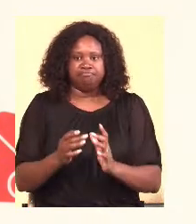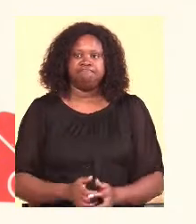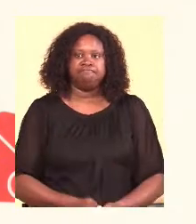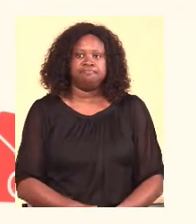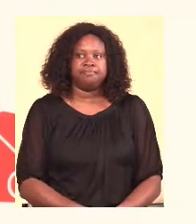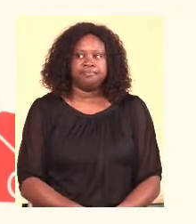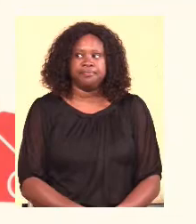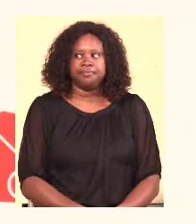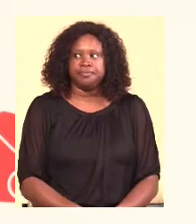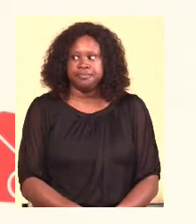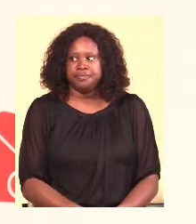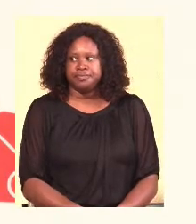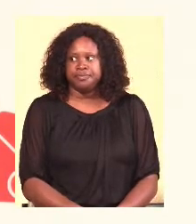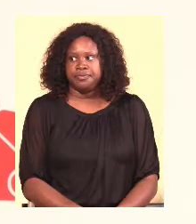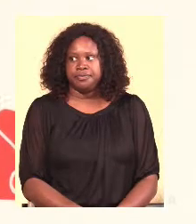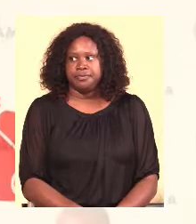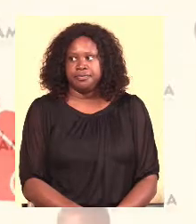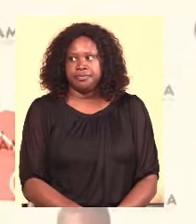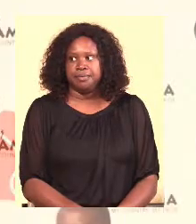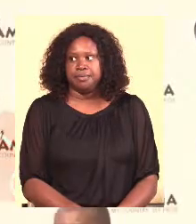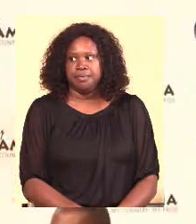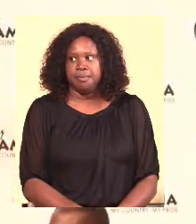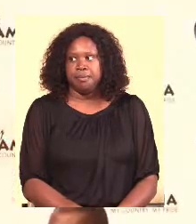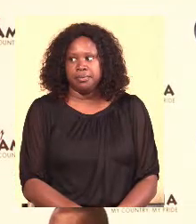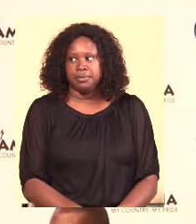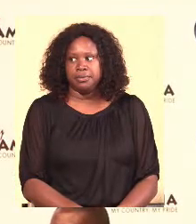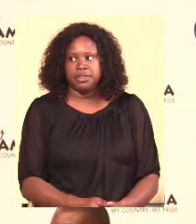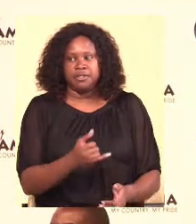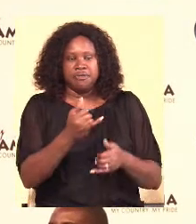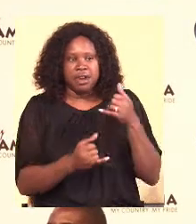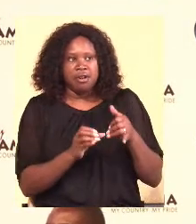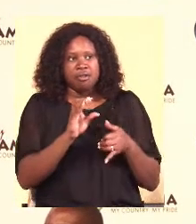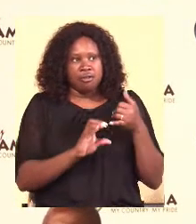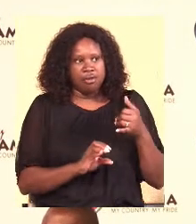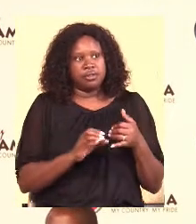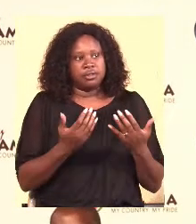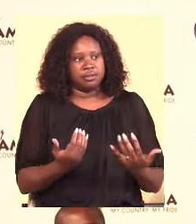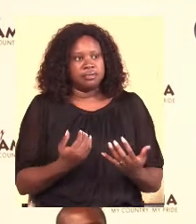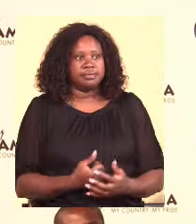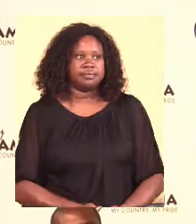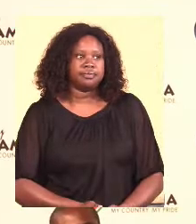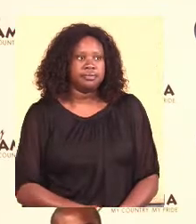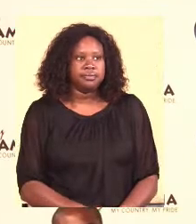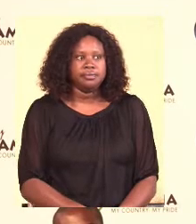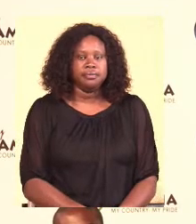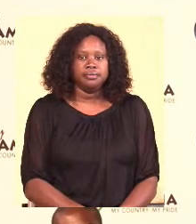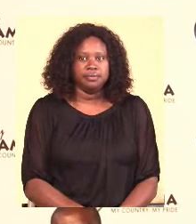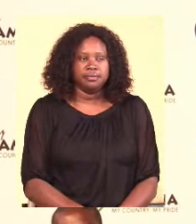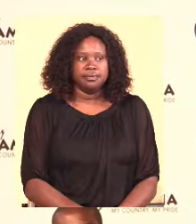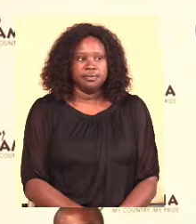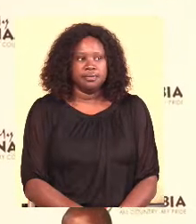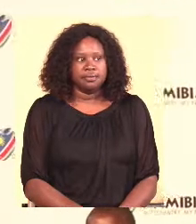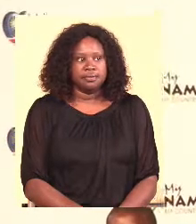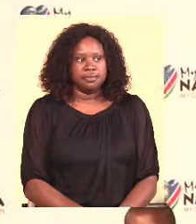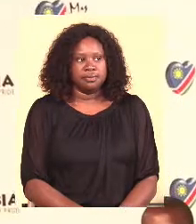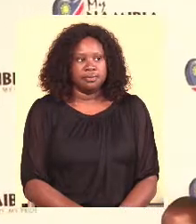Thank you, Doctor. Perhaps we could also get into final words as we respond to the questions. Thank you. If we